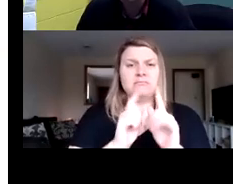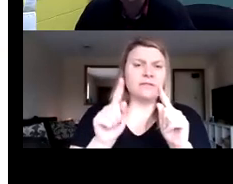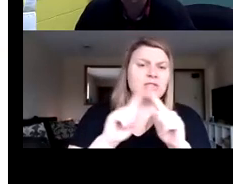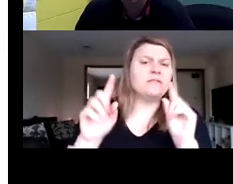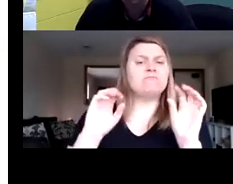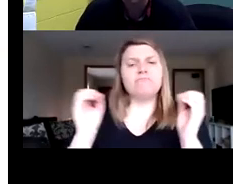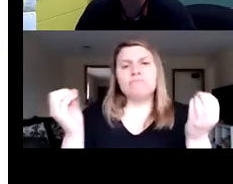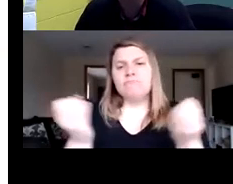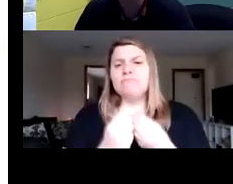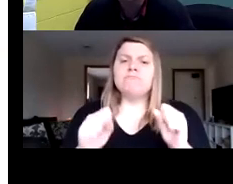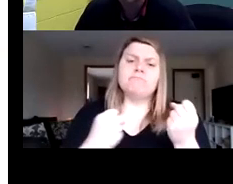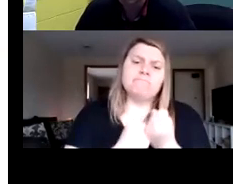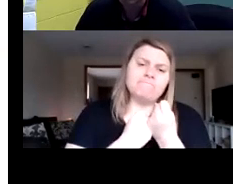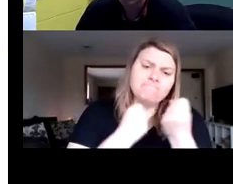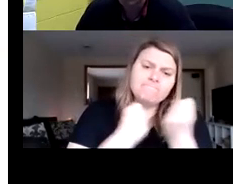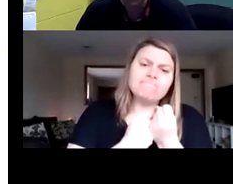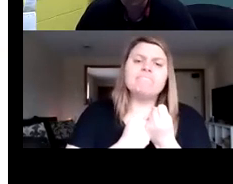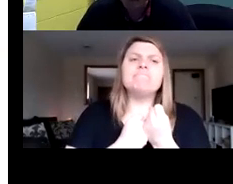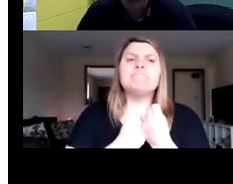that can support